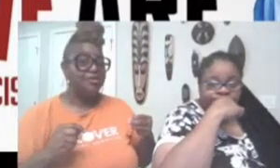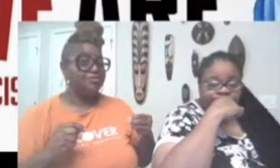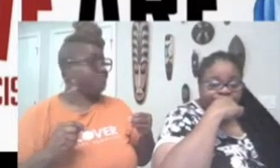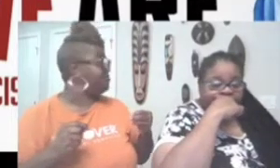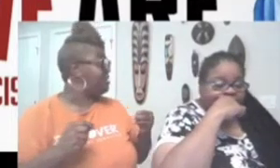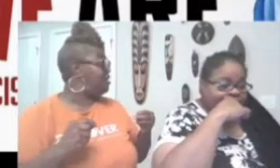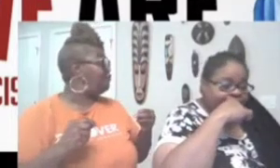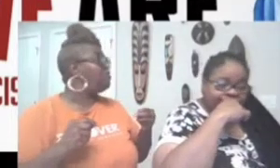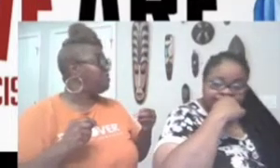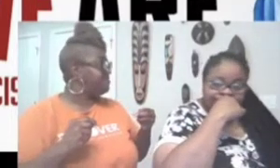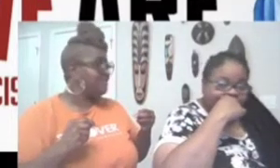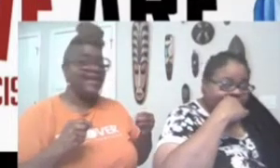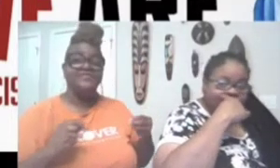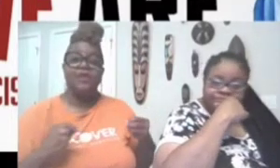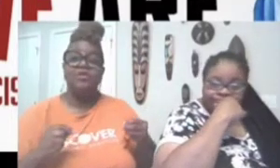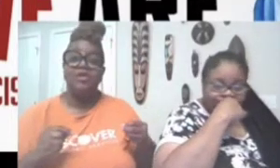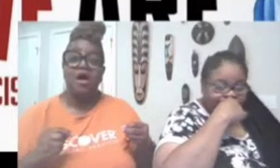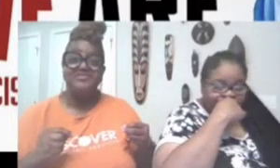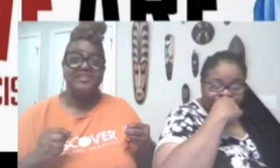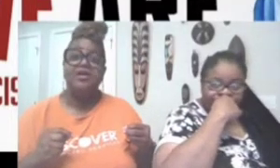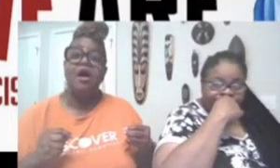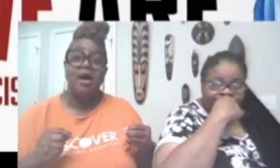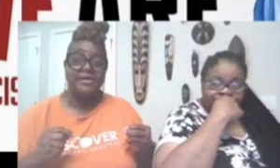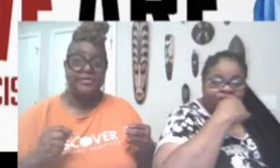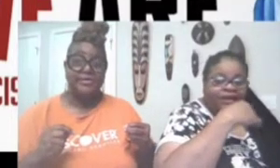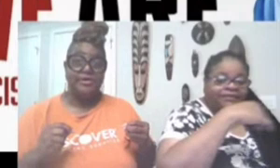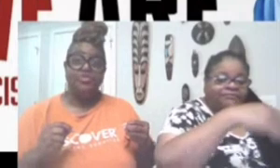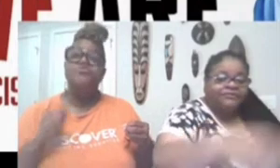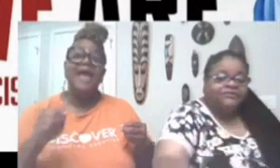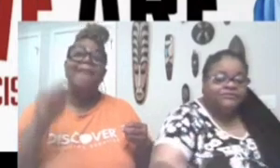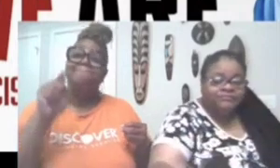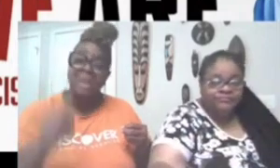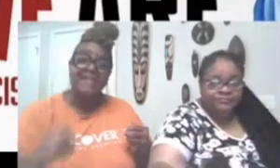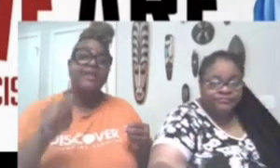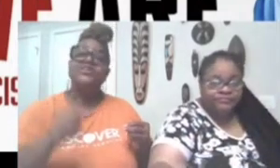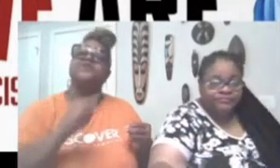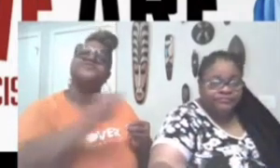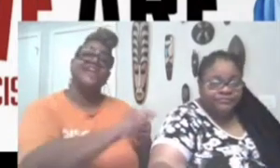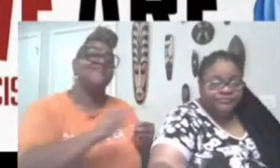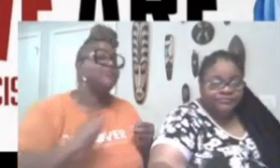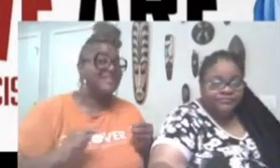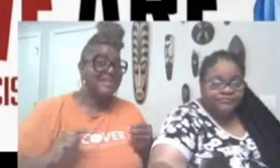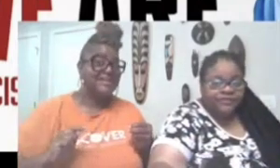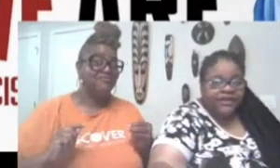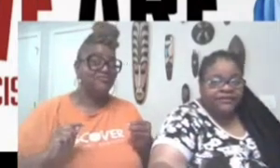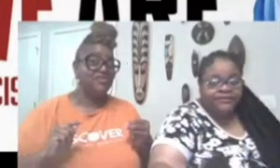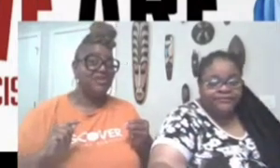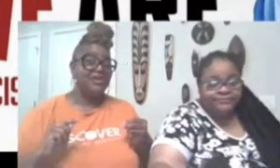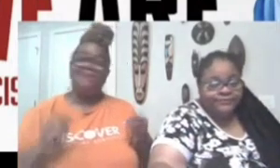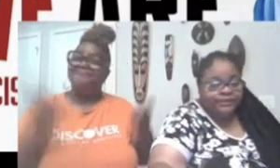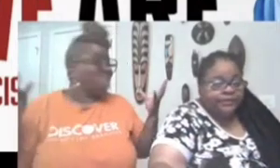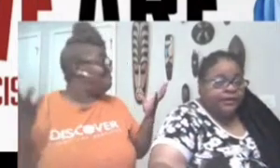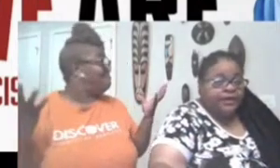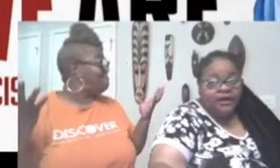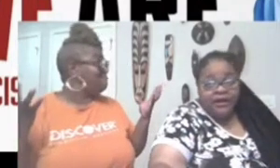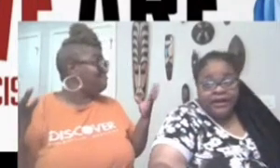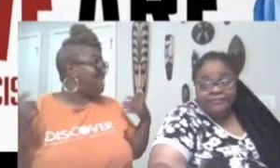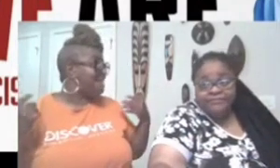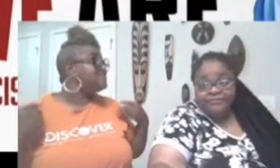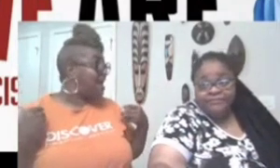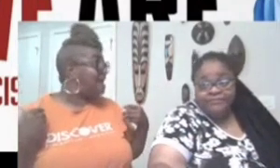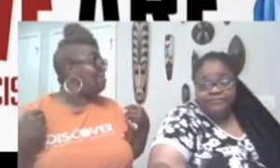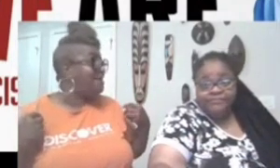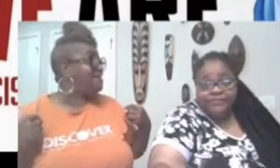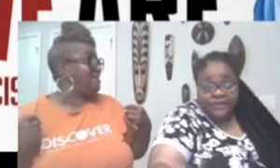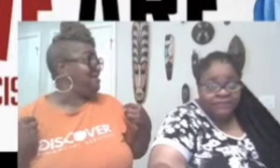for their slaves that were lost and gone. Right. You got money when your slaves would leave. Thank you. All right.